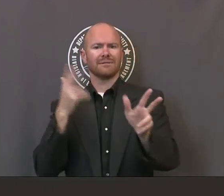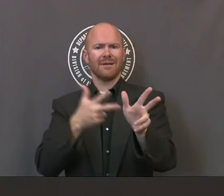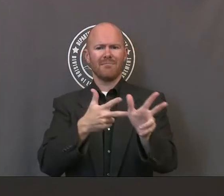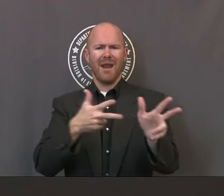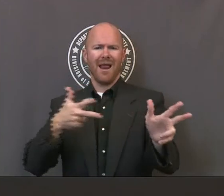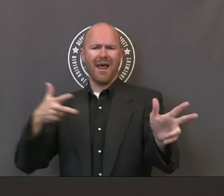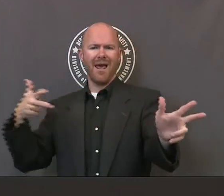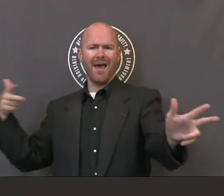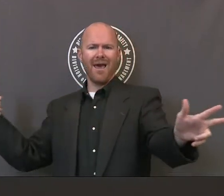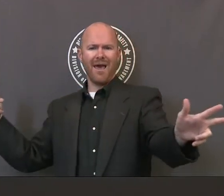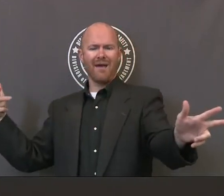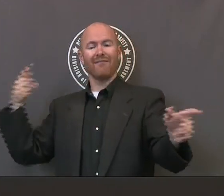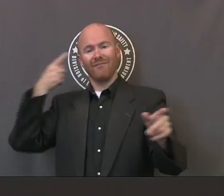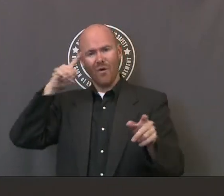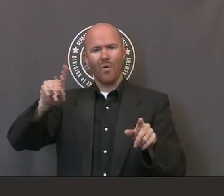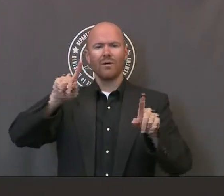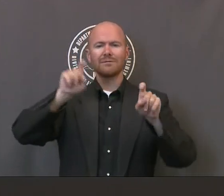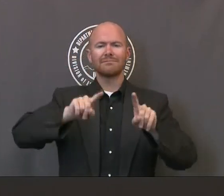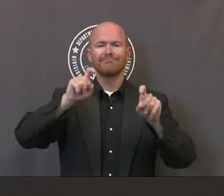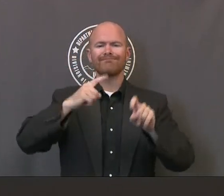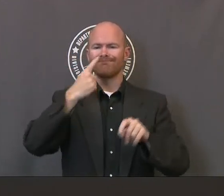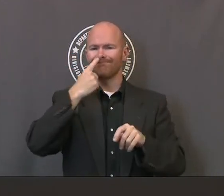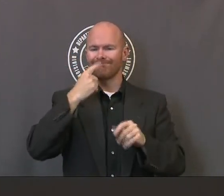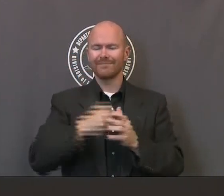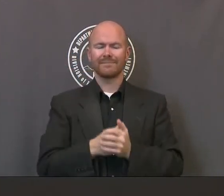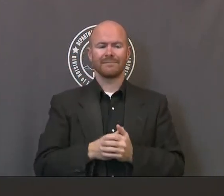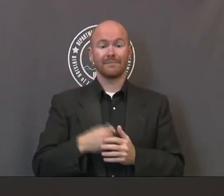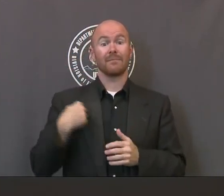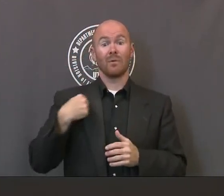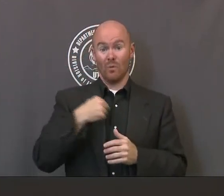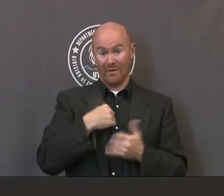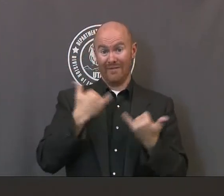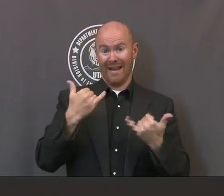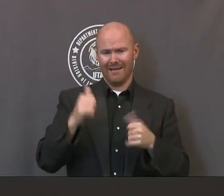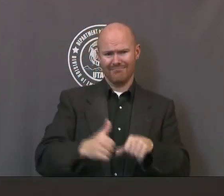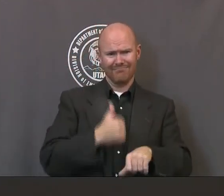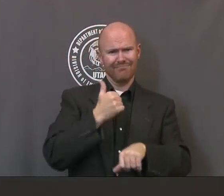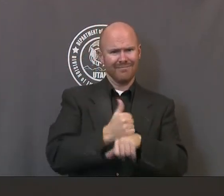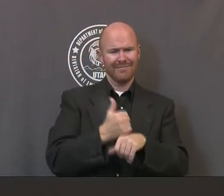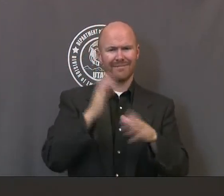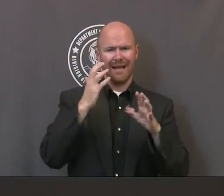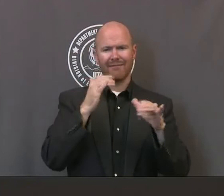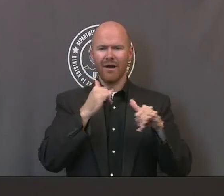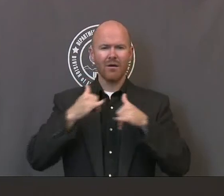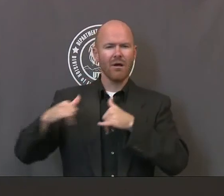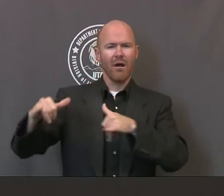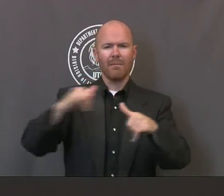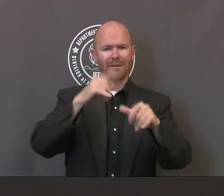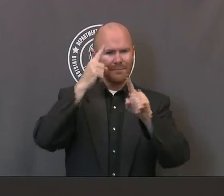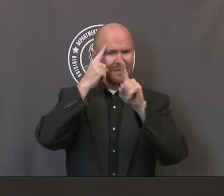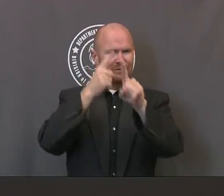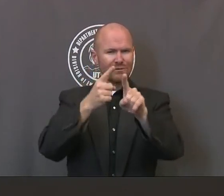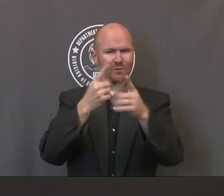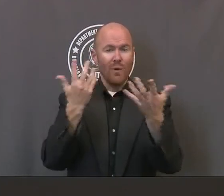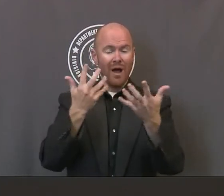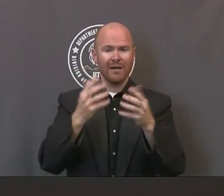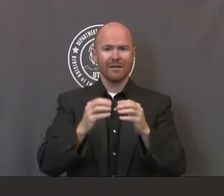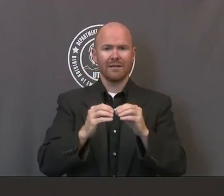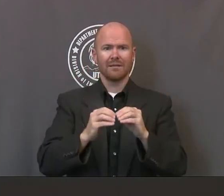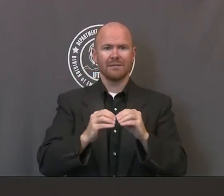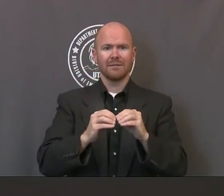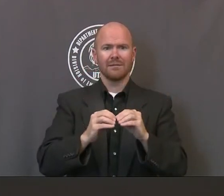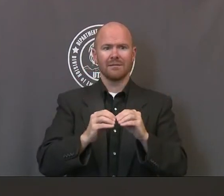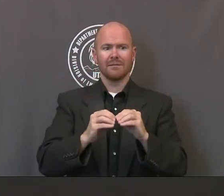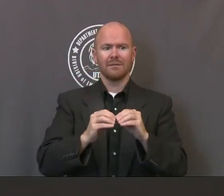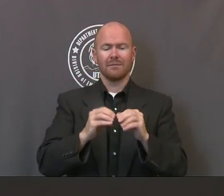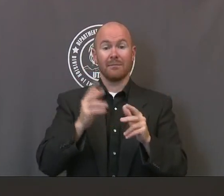collection sites. We have come together in a very beautiful way with a very common mission to be able to disperse those constraint